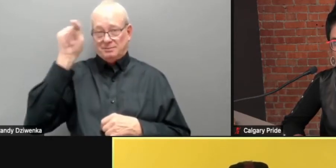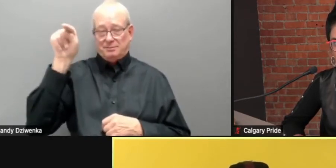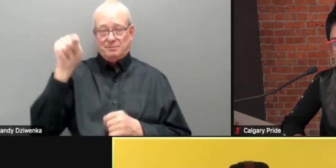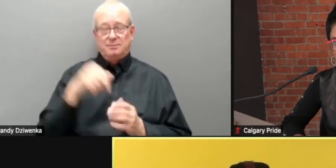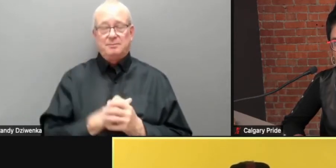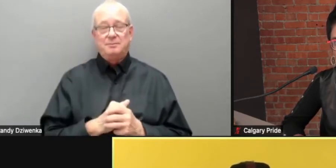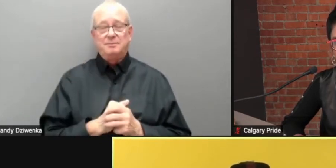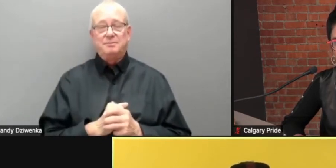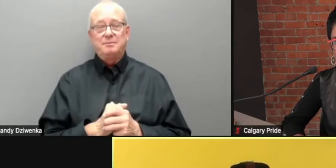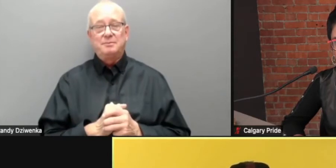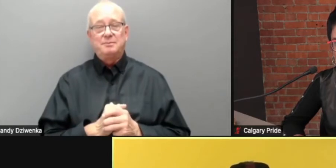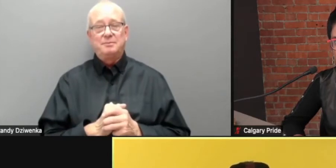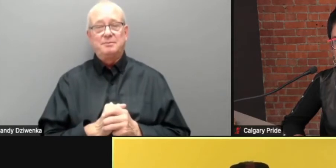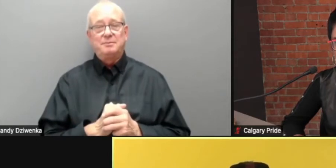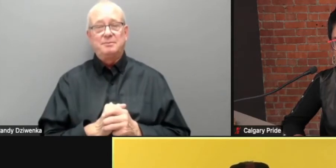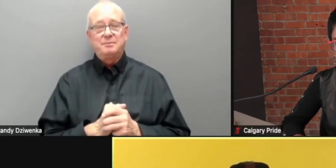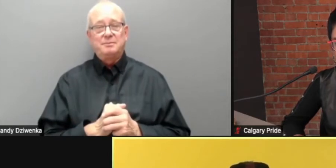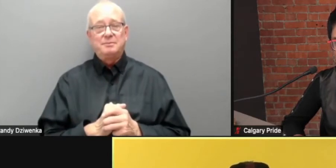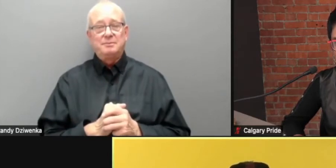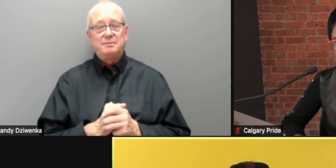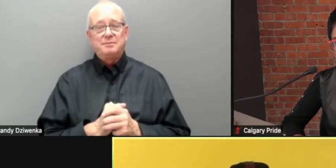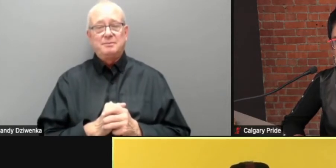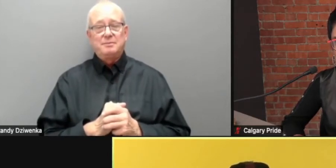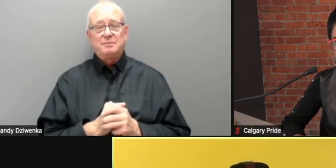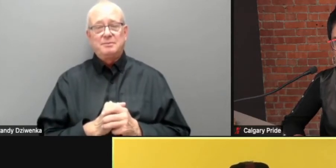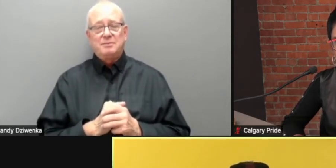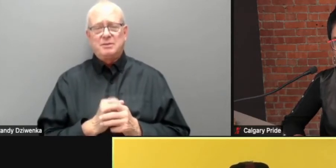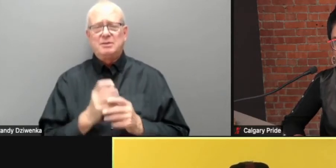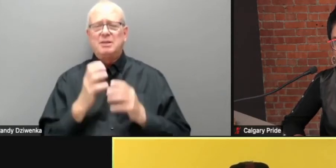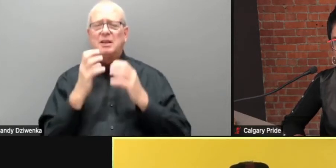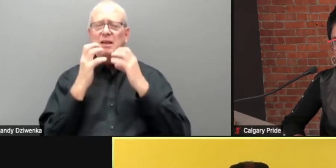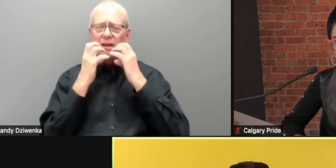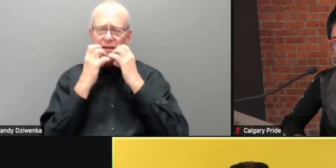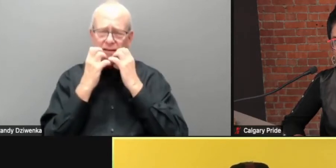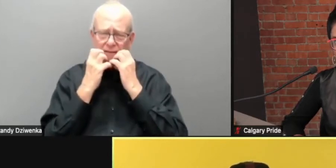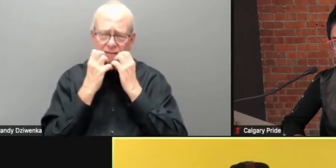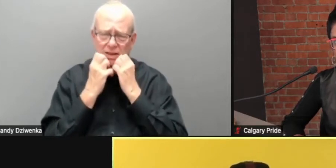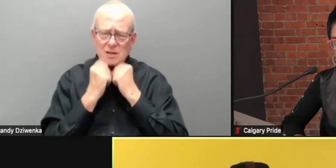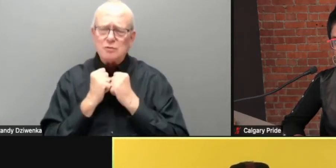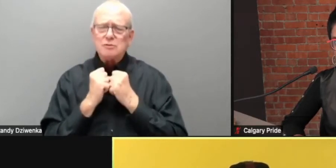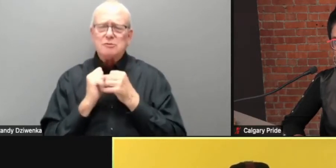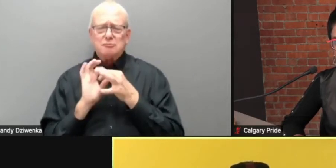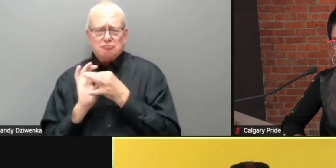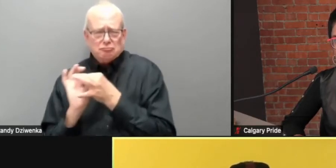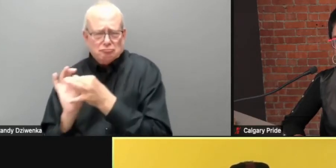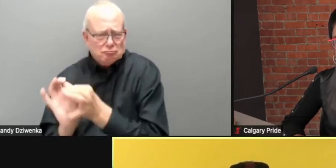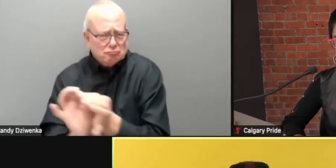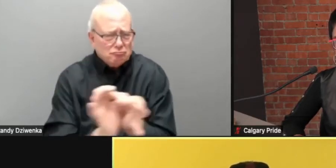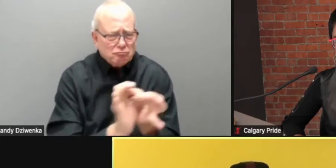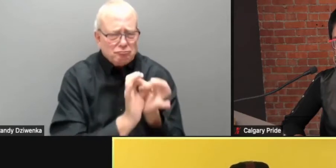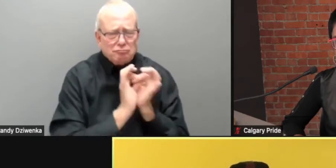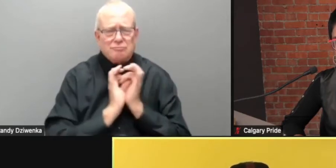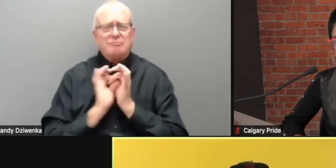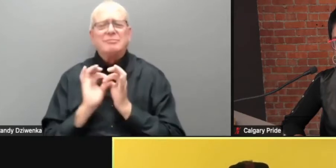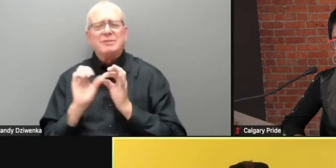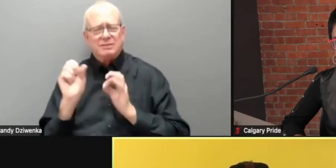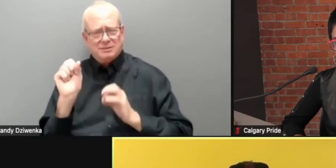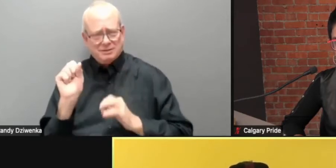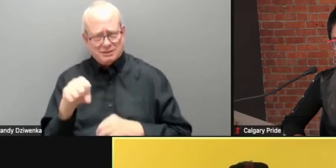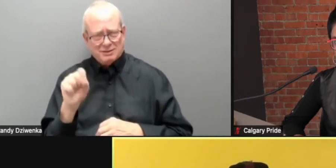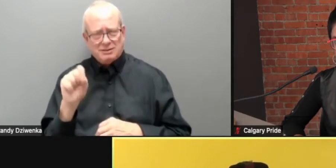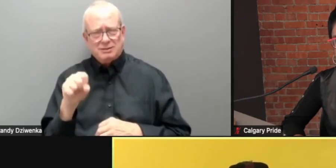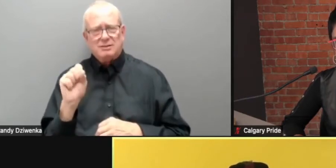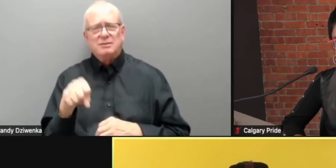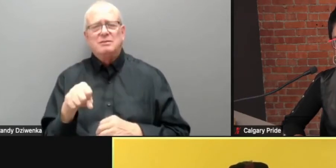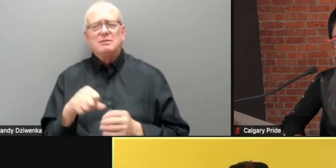we value the joint system. In India, if you see, most of us, we are attached to parents, and we are mentally conditioned to be attached